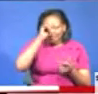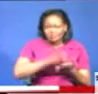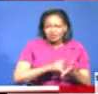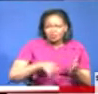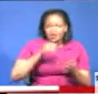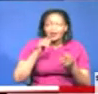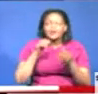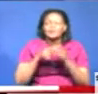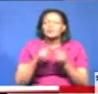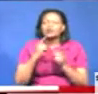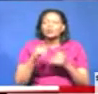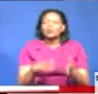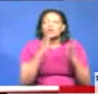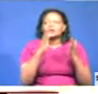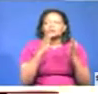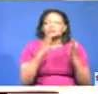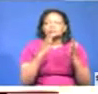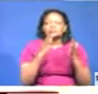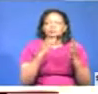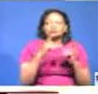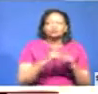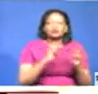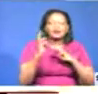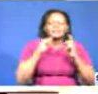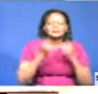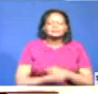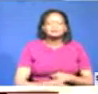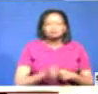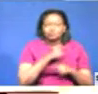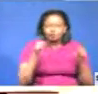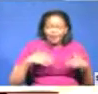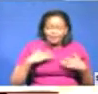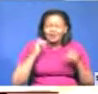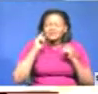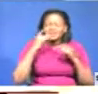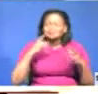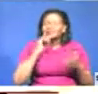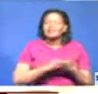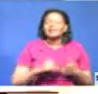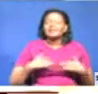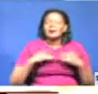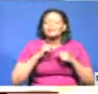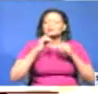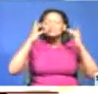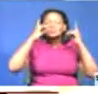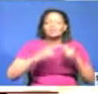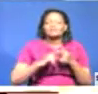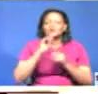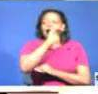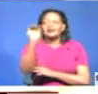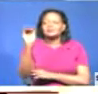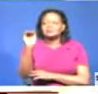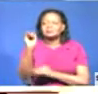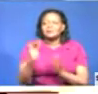It's the only way to curb climate change. Are we happy? If Kenyans say that they are happy about this decision, and if they were asked in a